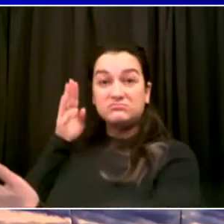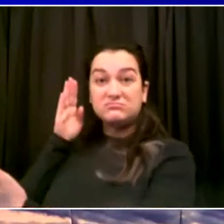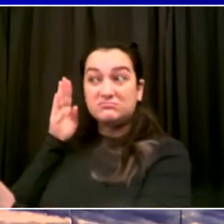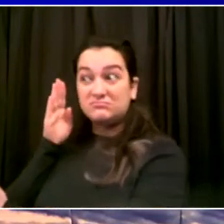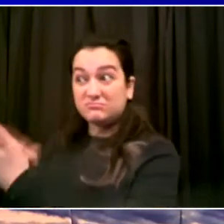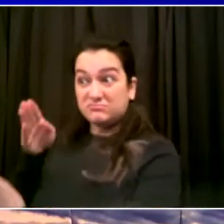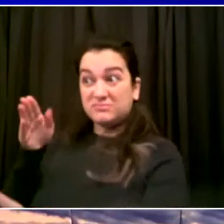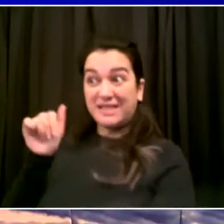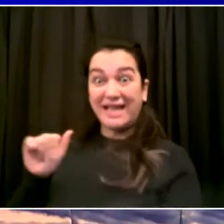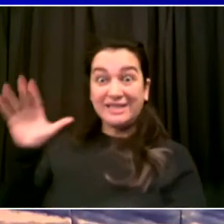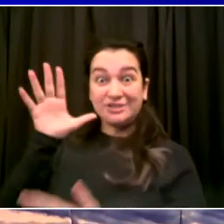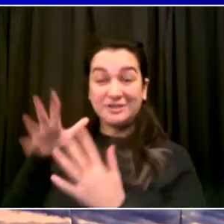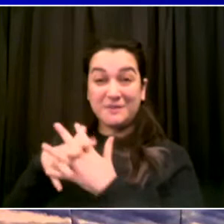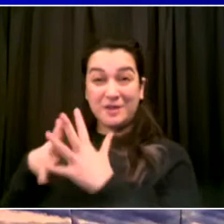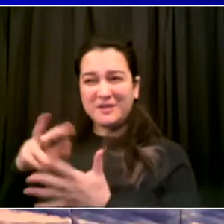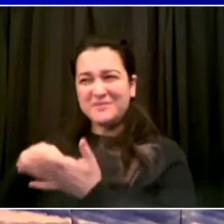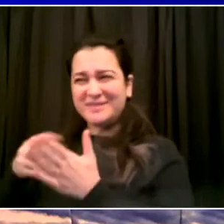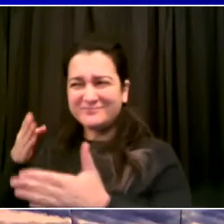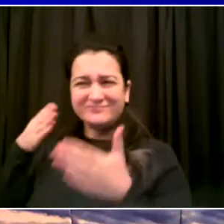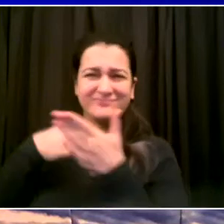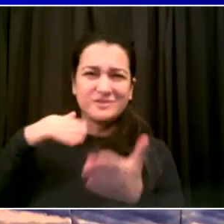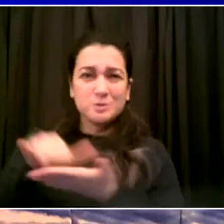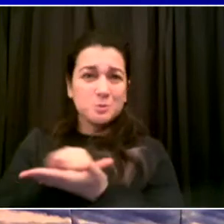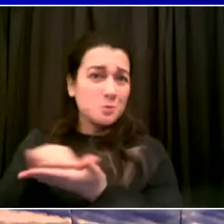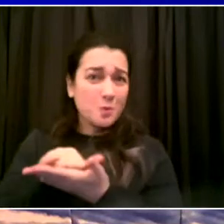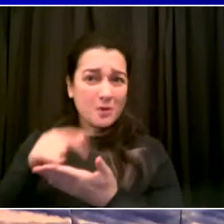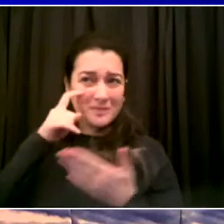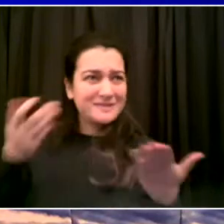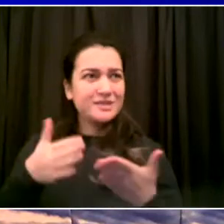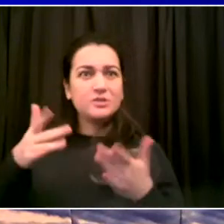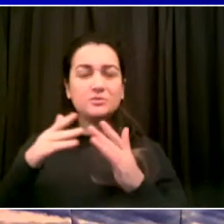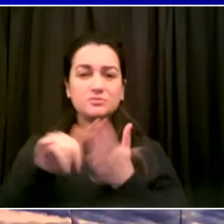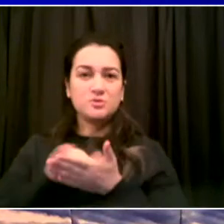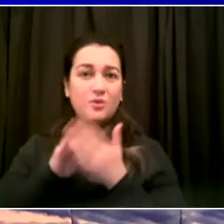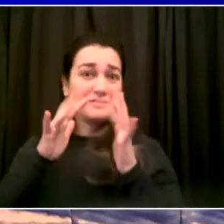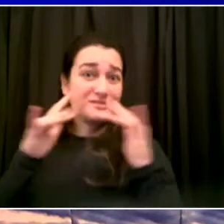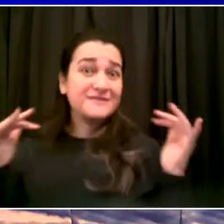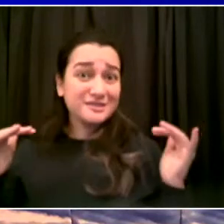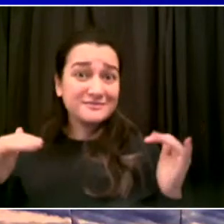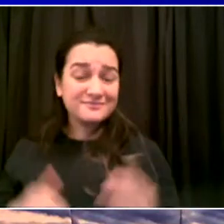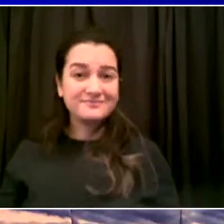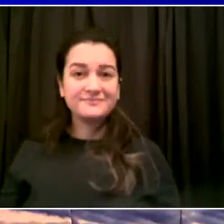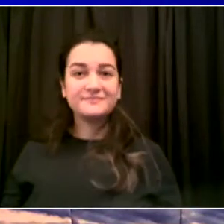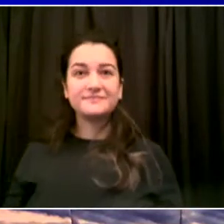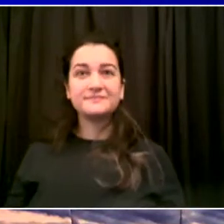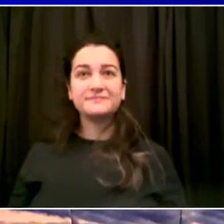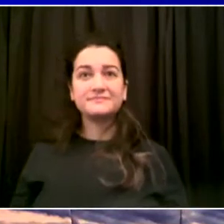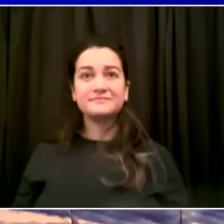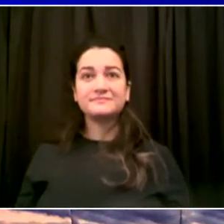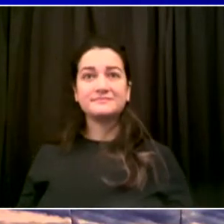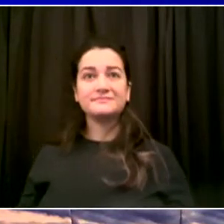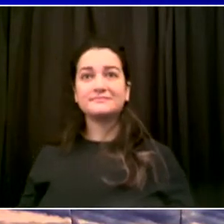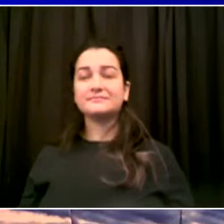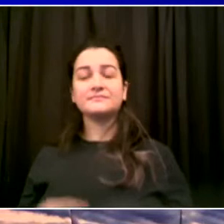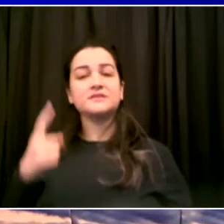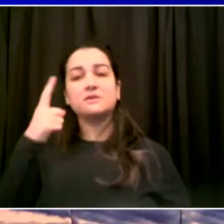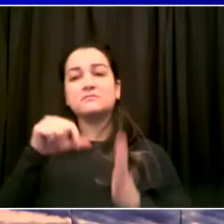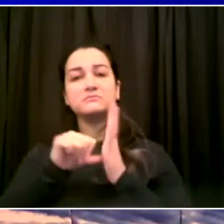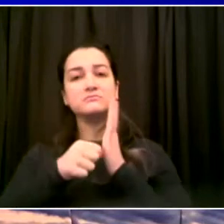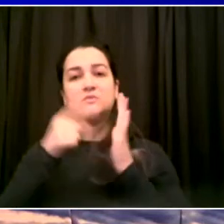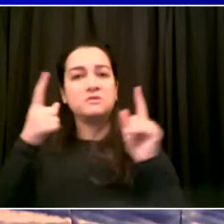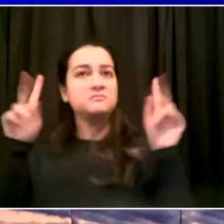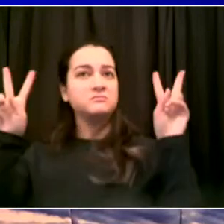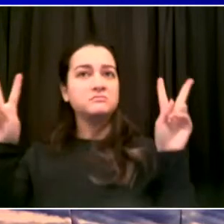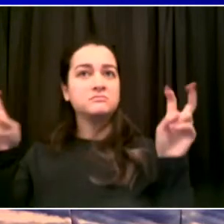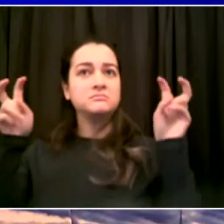message, that poignant passage from the Holocaust about believing if one group was being attacked, maybe it wouldn't end